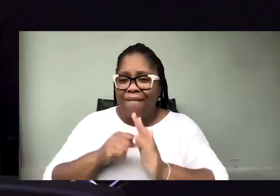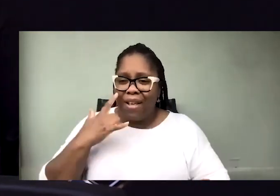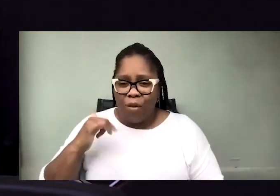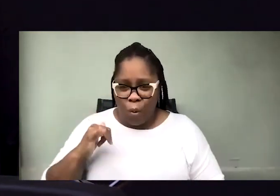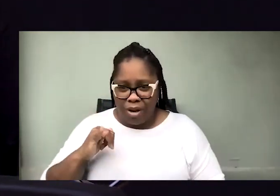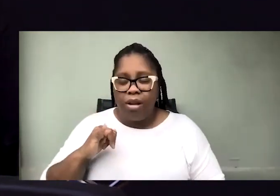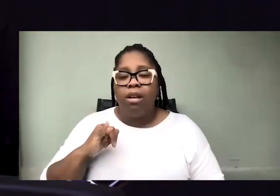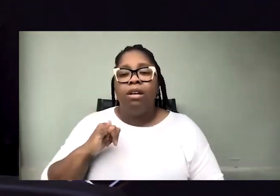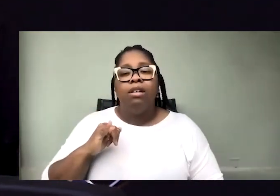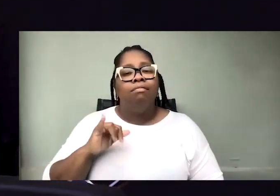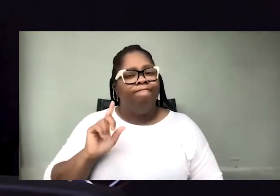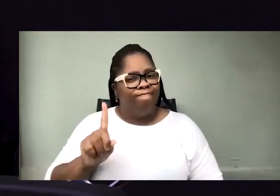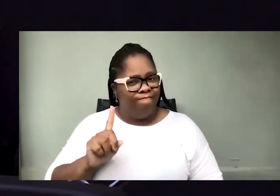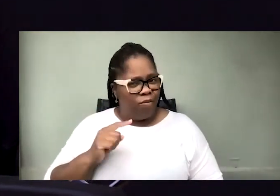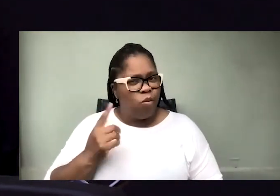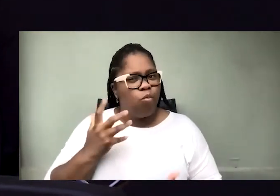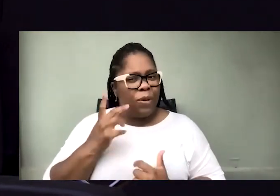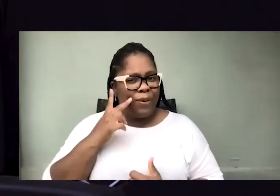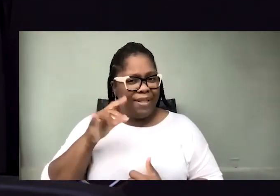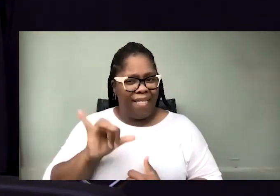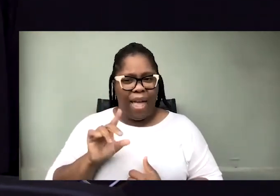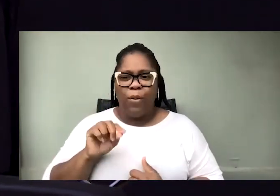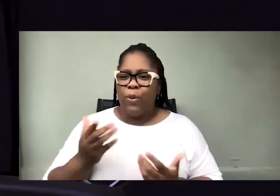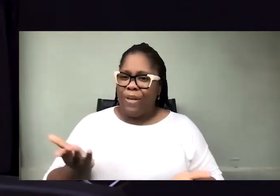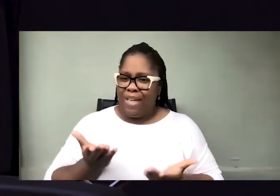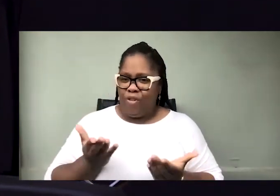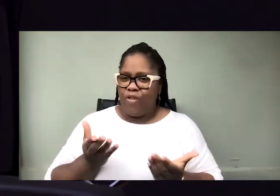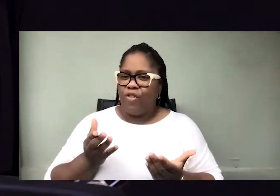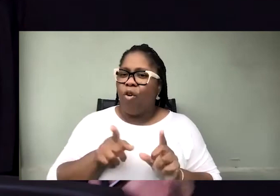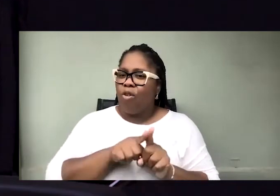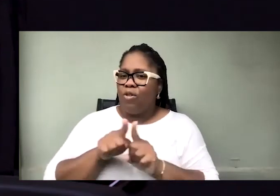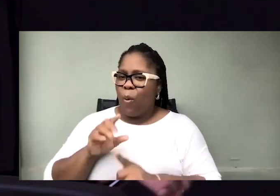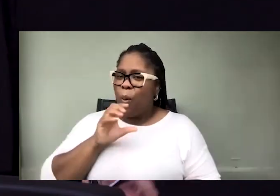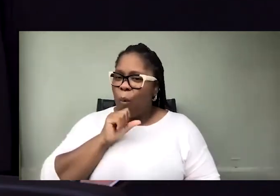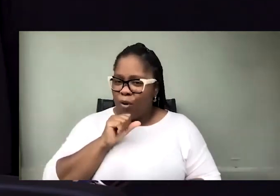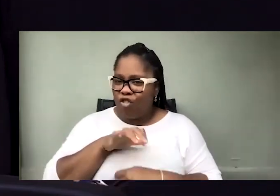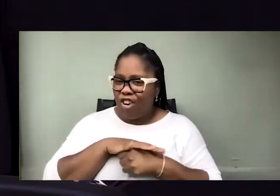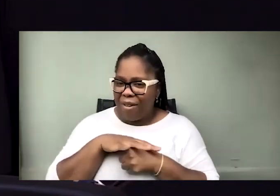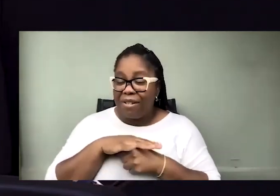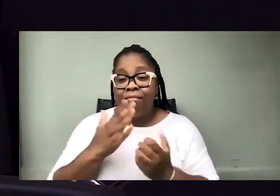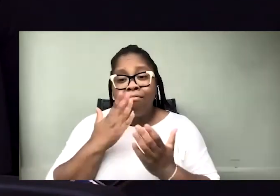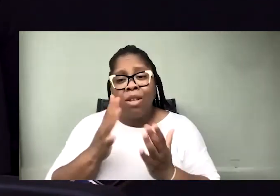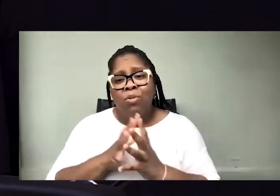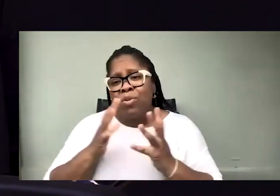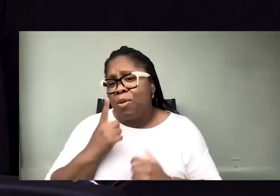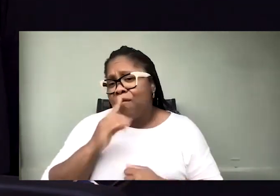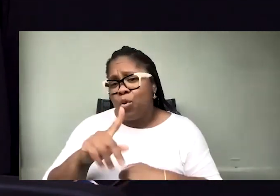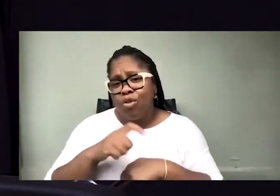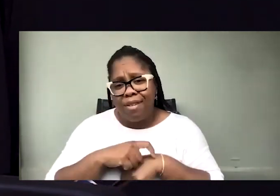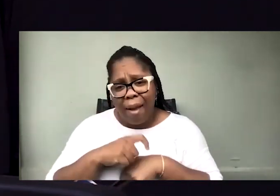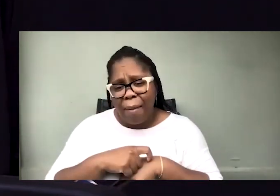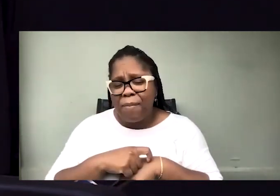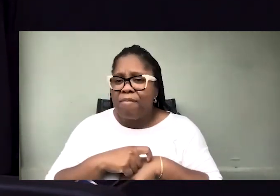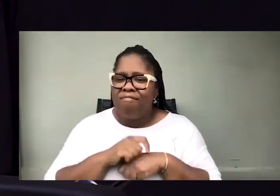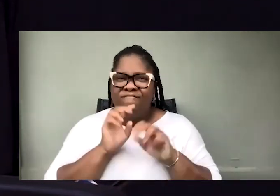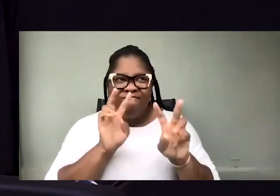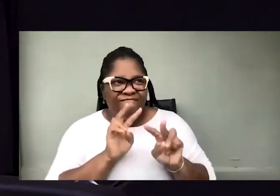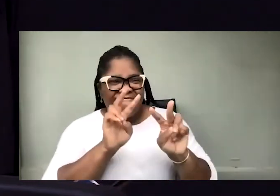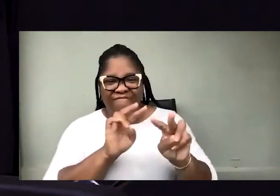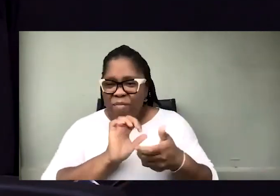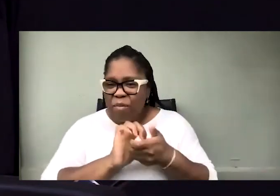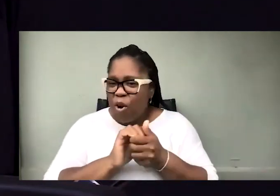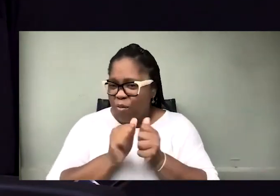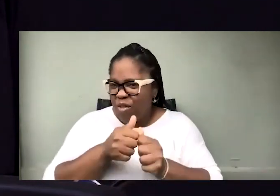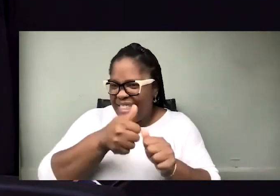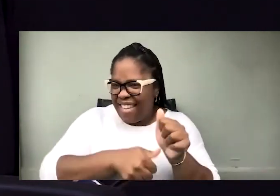But would love to see that we do that here well in Orange County. So I thank you all so much for your time, and look forward to the partnership